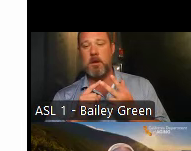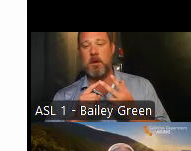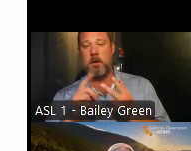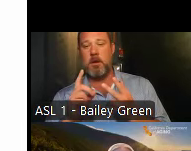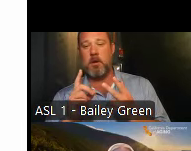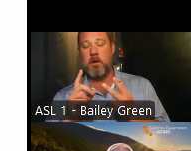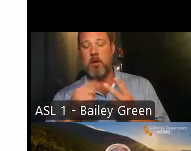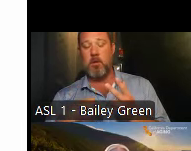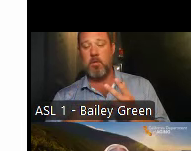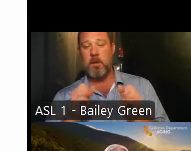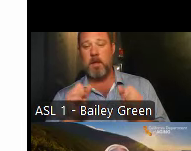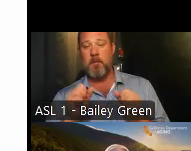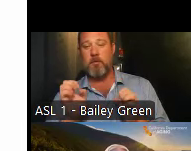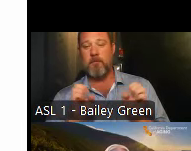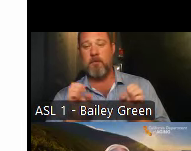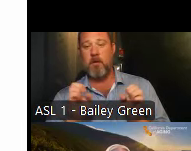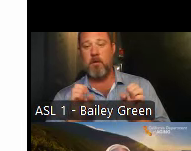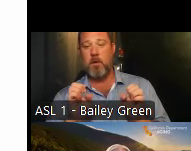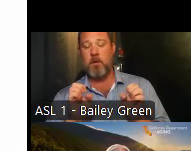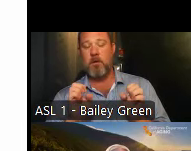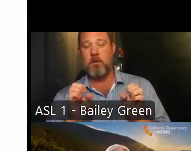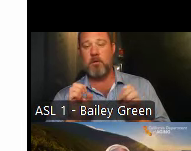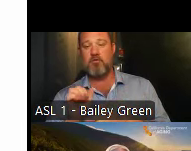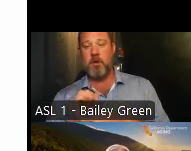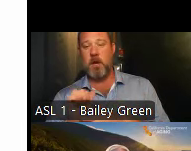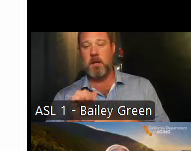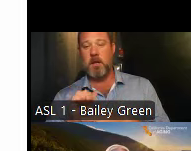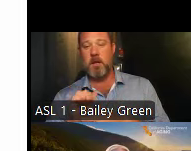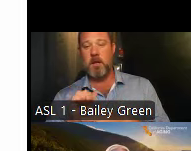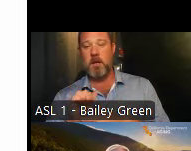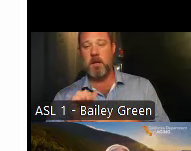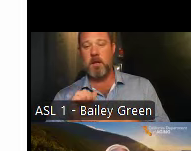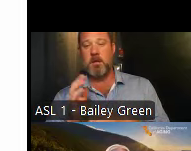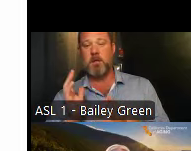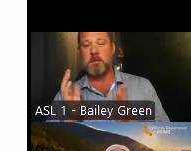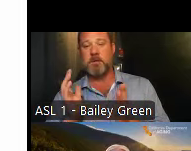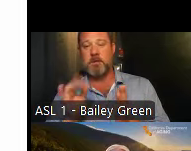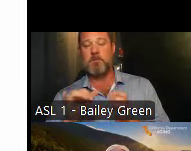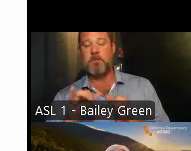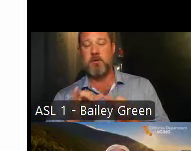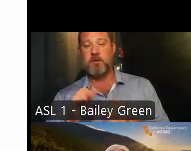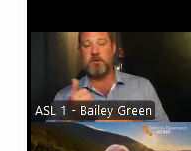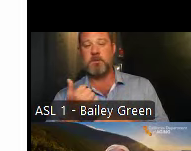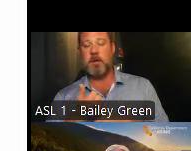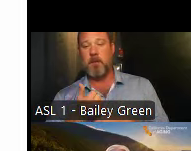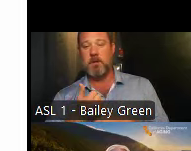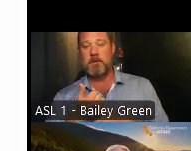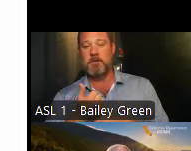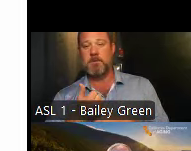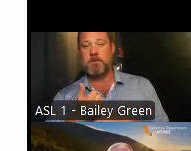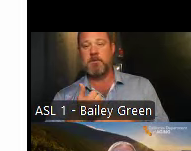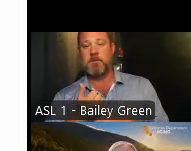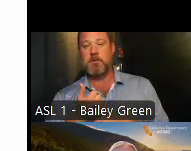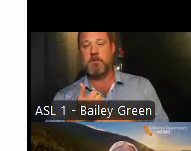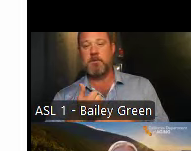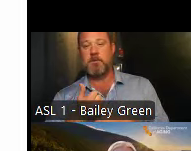are we able to evaluate the efficacy of training? It seems to me that there ought to be measures in place to really measure